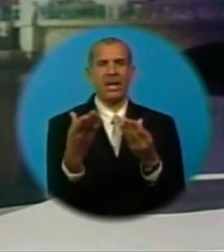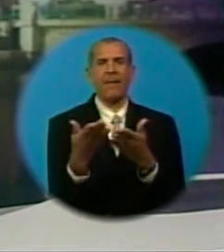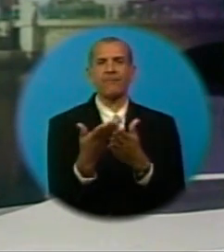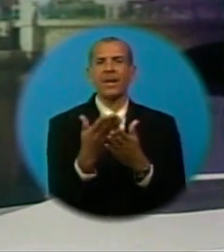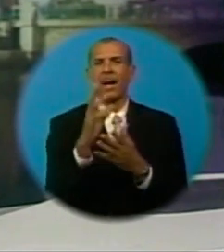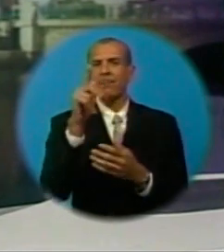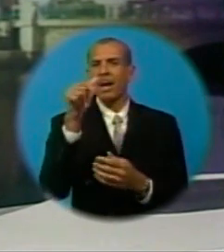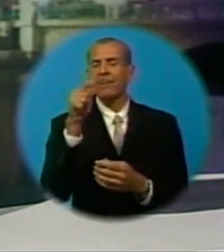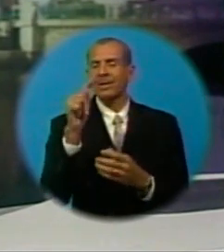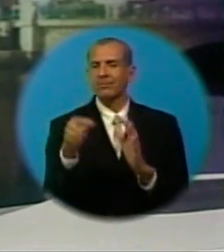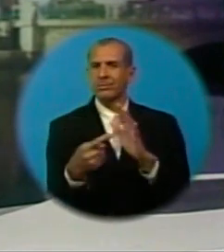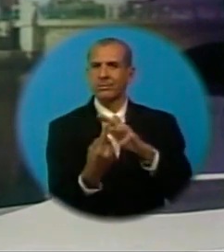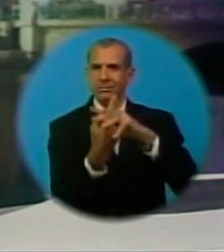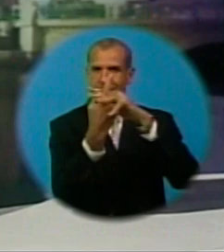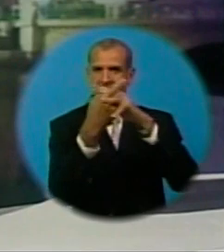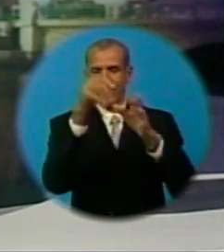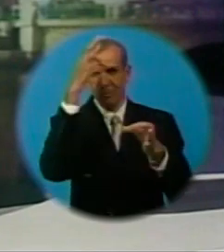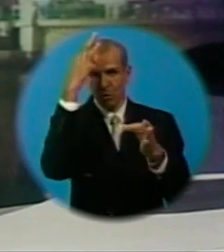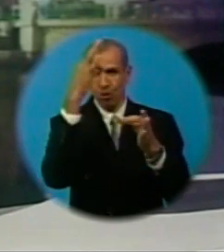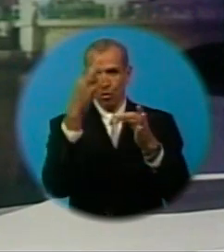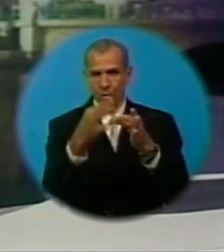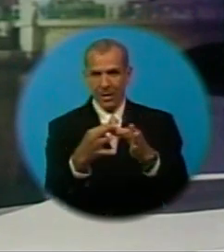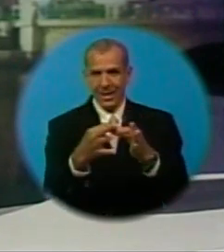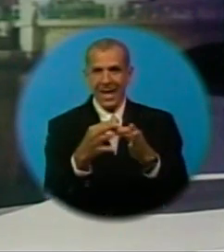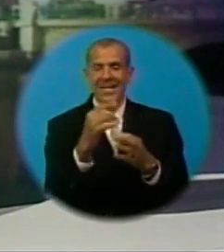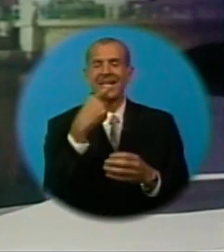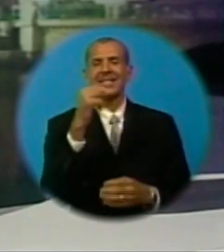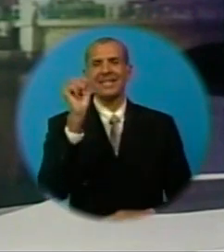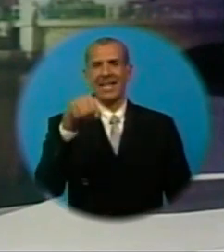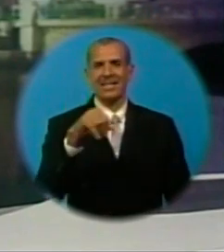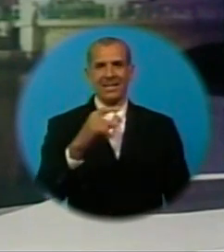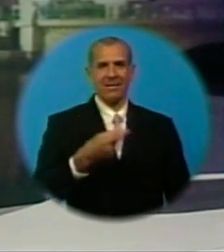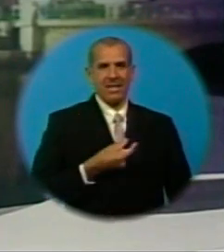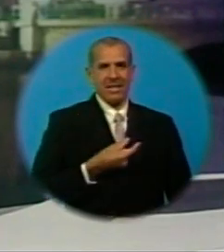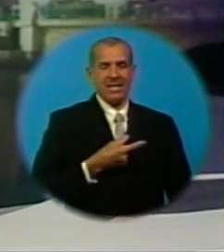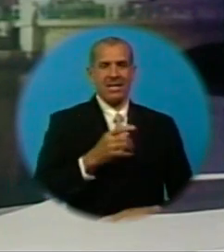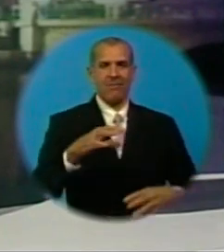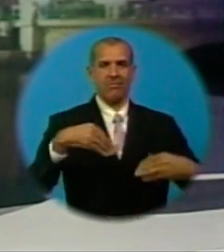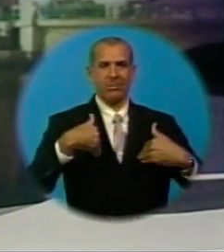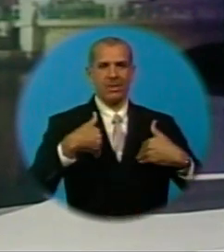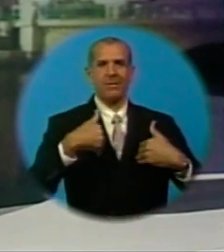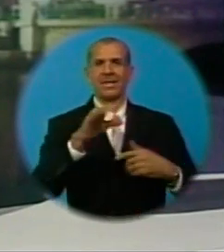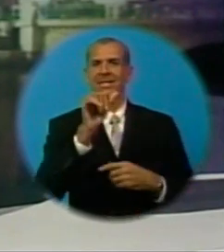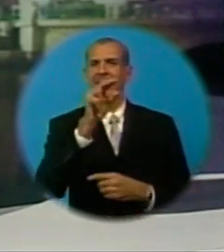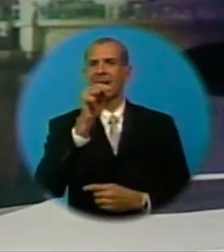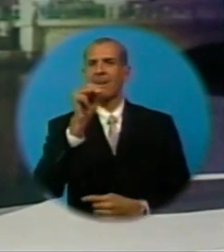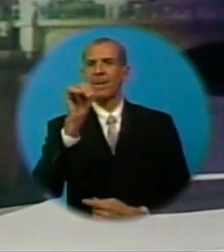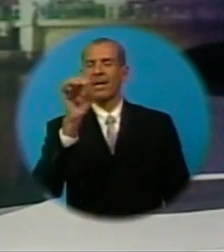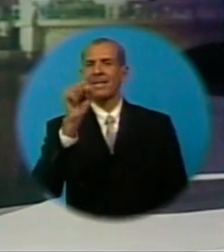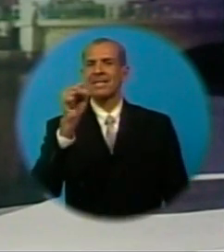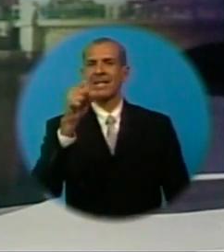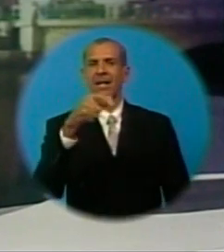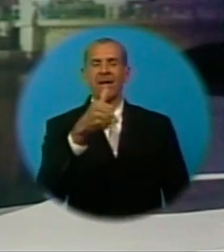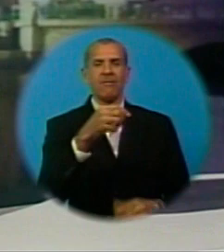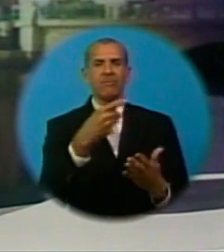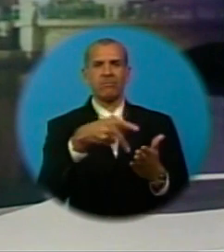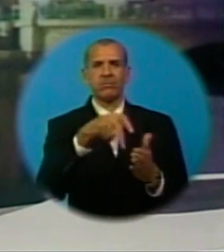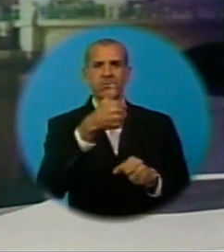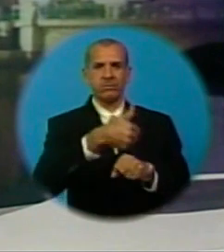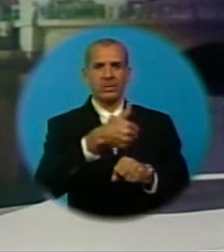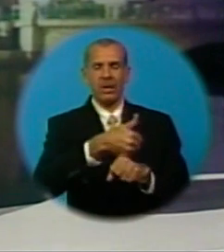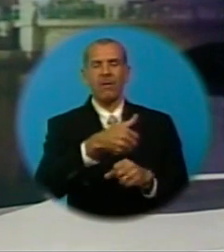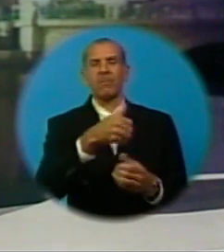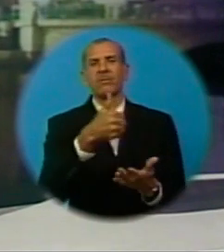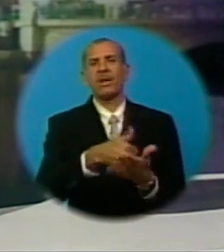also appeared at the District C Magistrates Court and pleaded guilty to the charge of possession of cannabis. She was fined $2,000